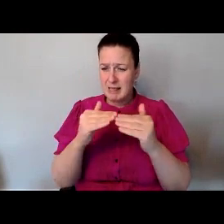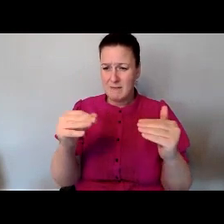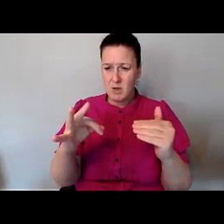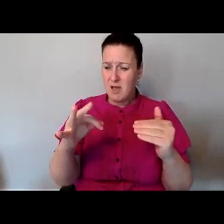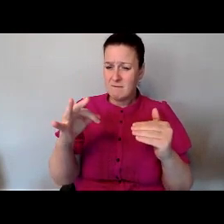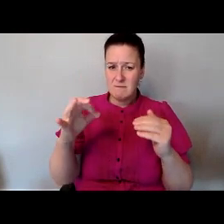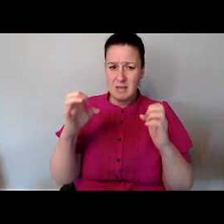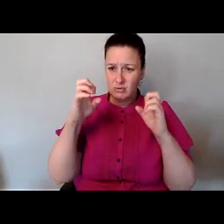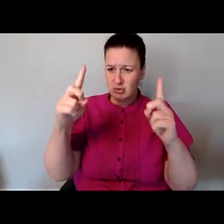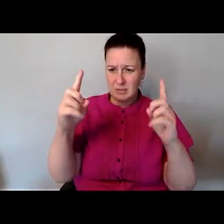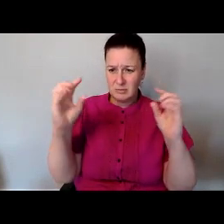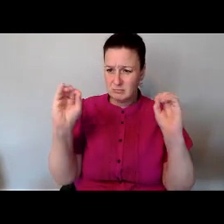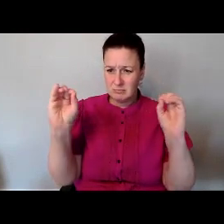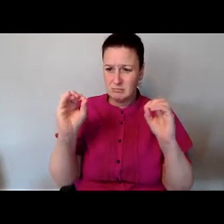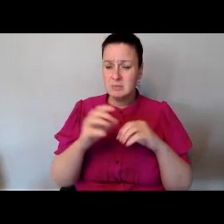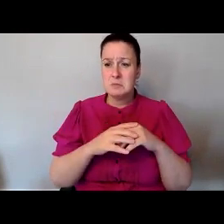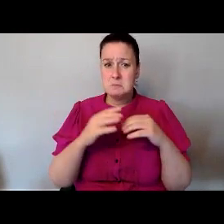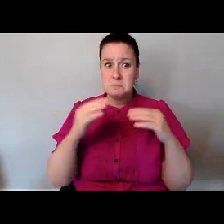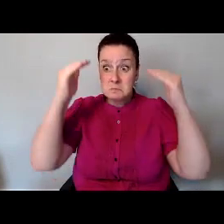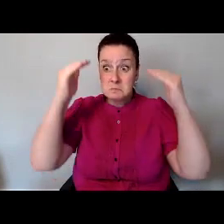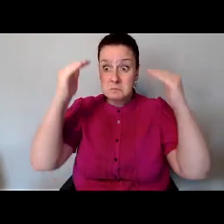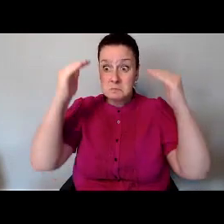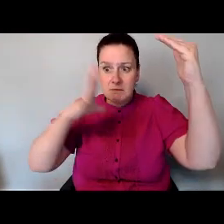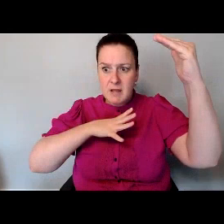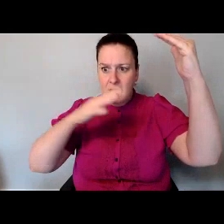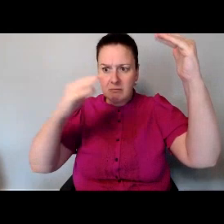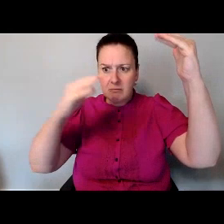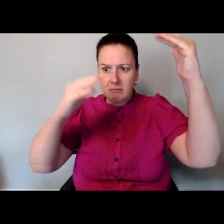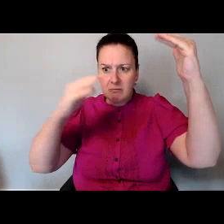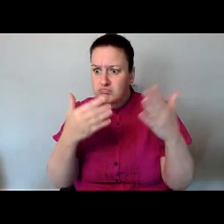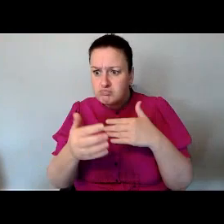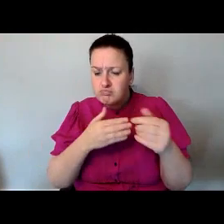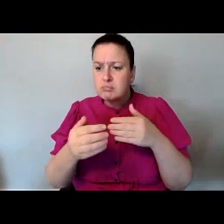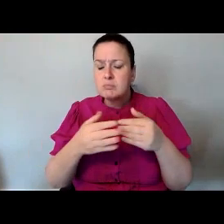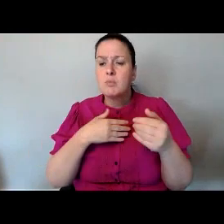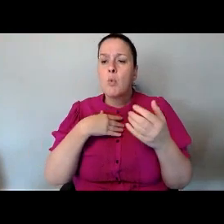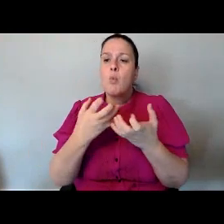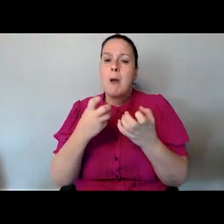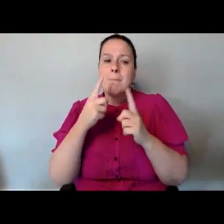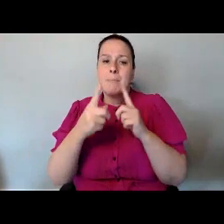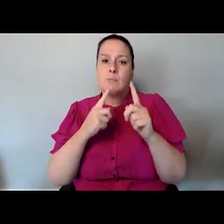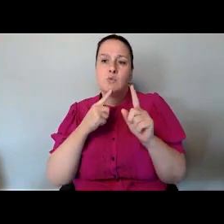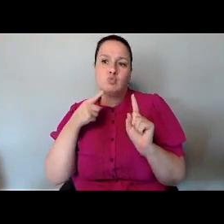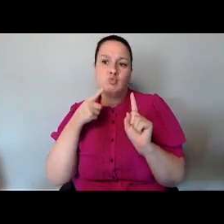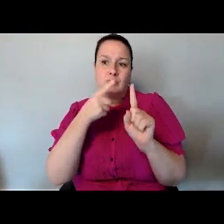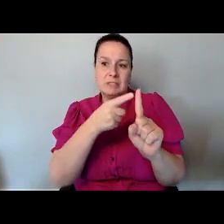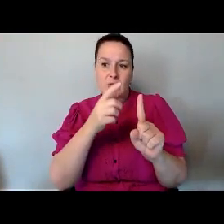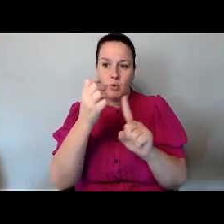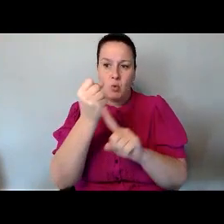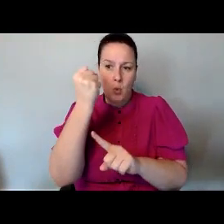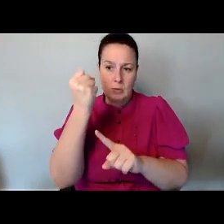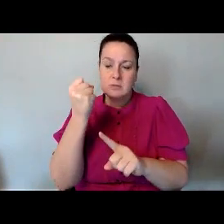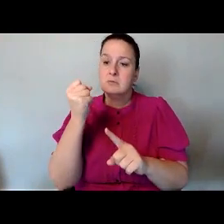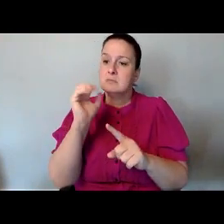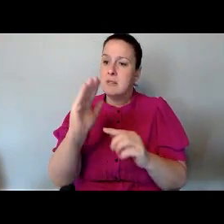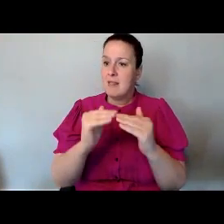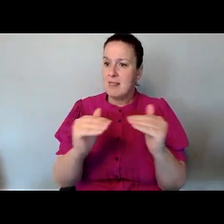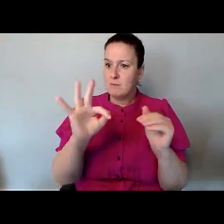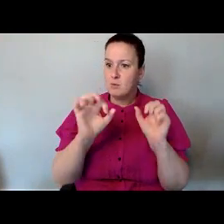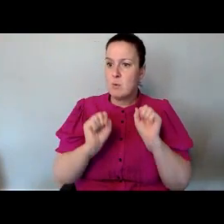people to reach their goals and to their level of abilities. And so that's why it's really important to make sure